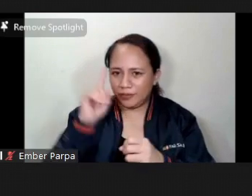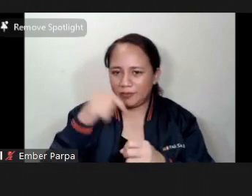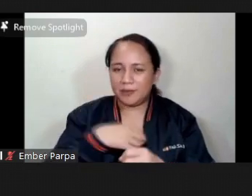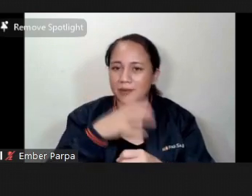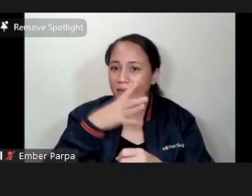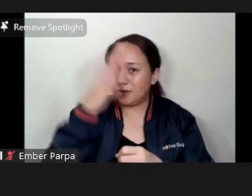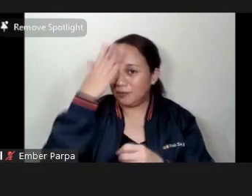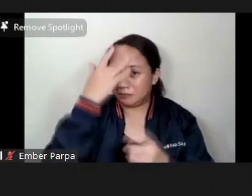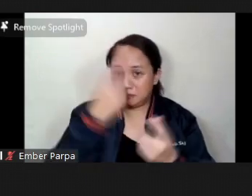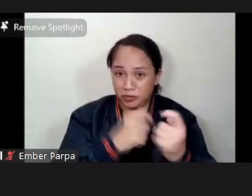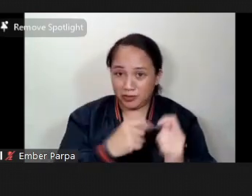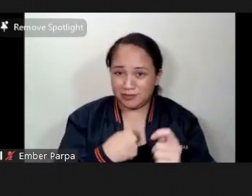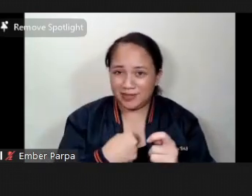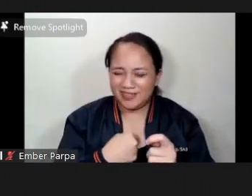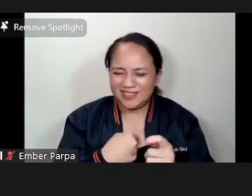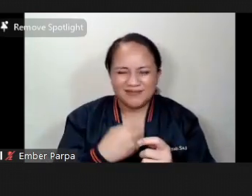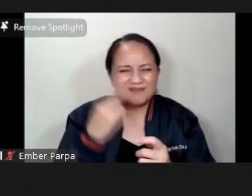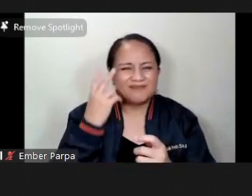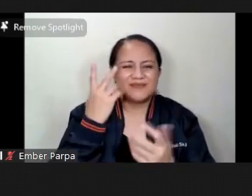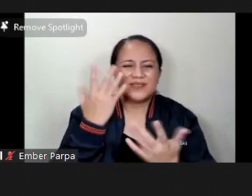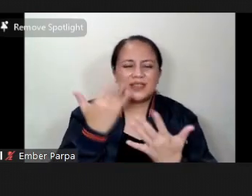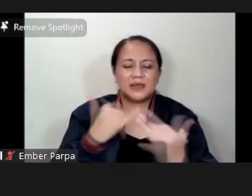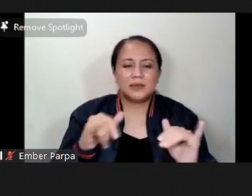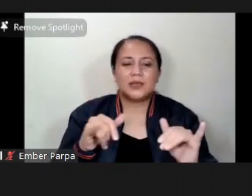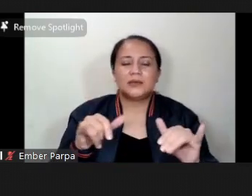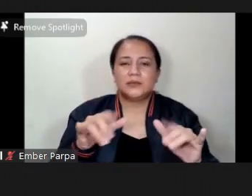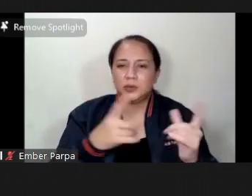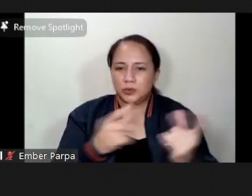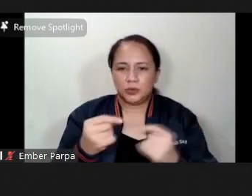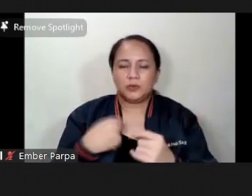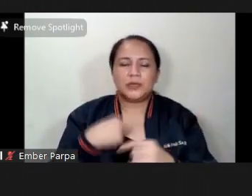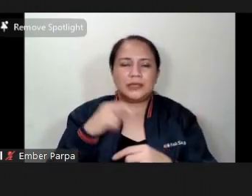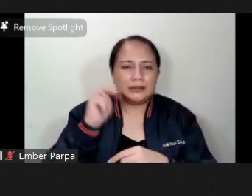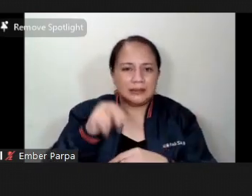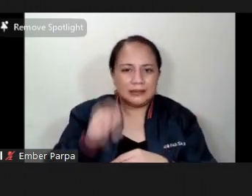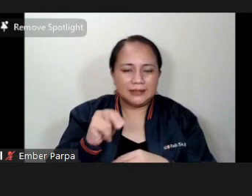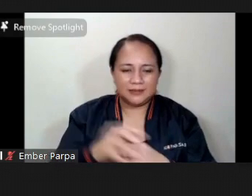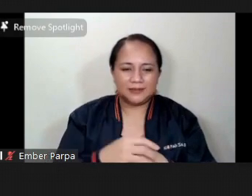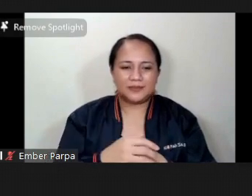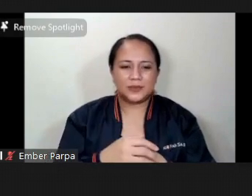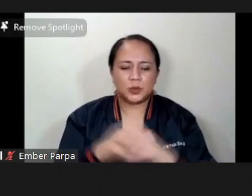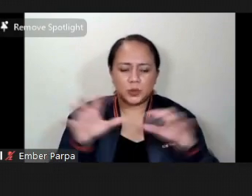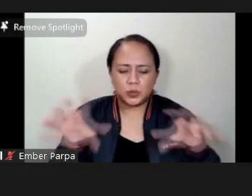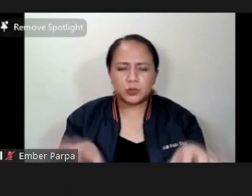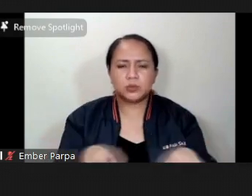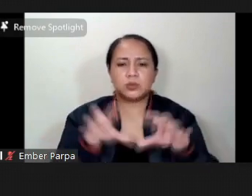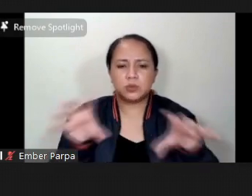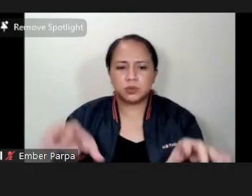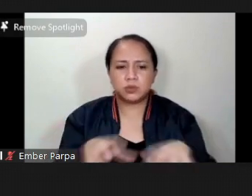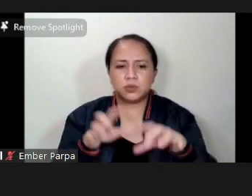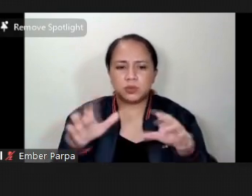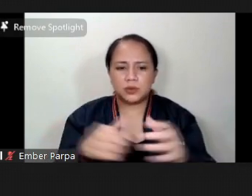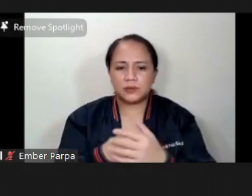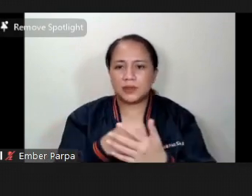me again. But I did what I had to do. I worked so hard to gain my